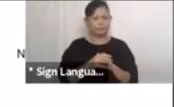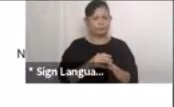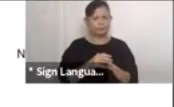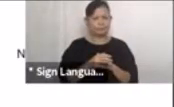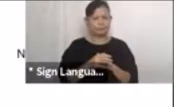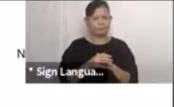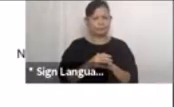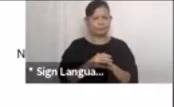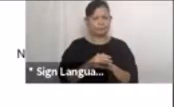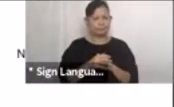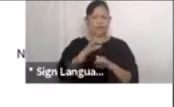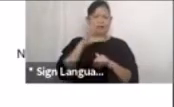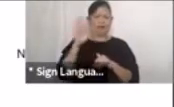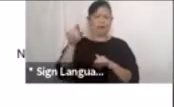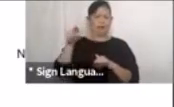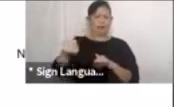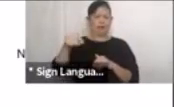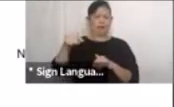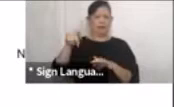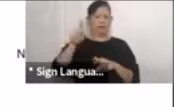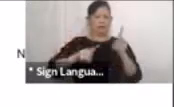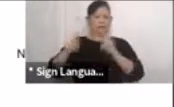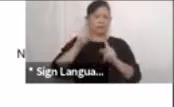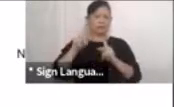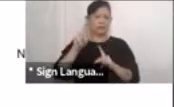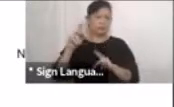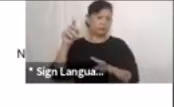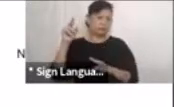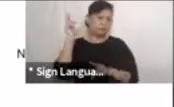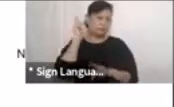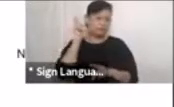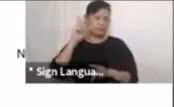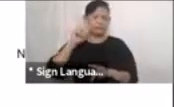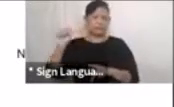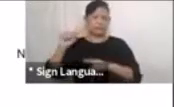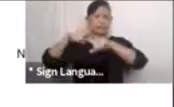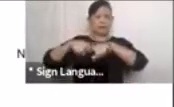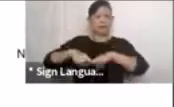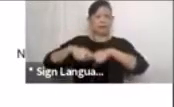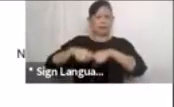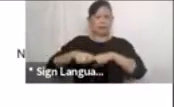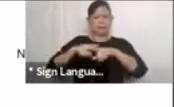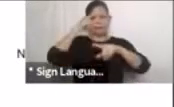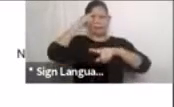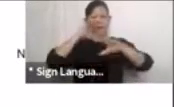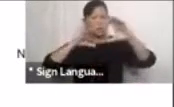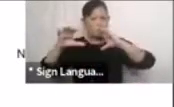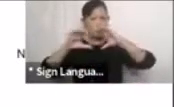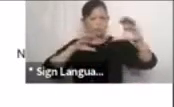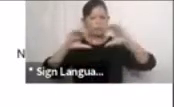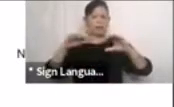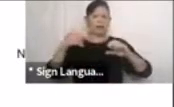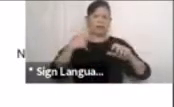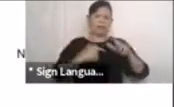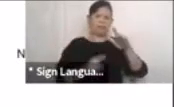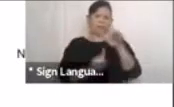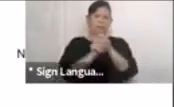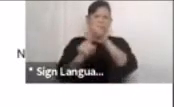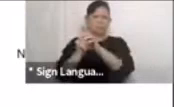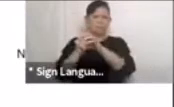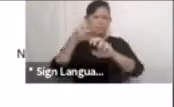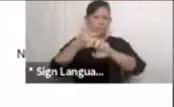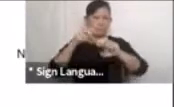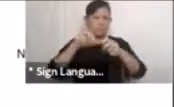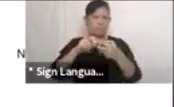people with hearing disabilities rely on sign language to express themselves and communicate themselves, but there are problems in terms of the